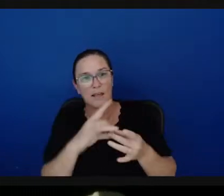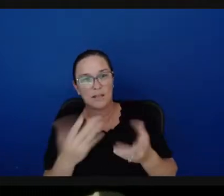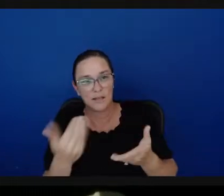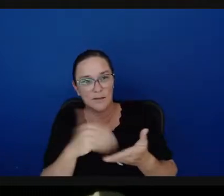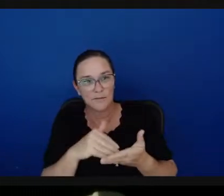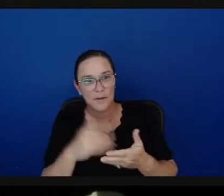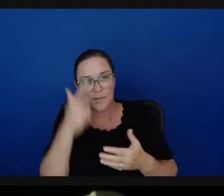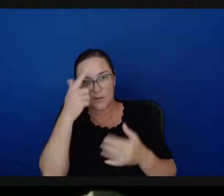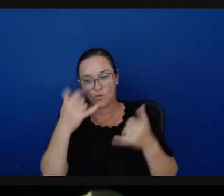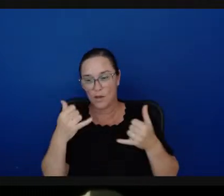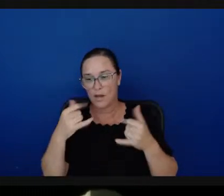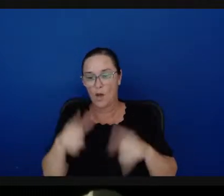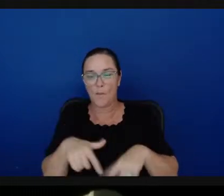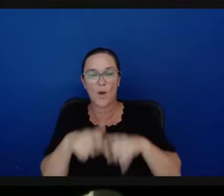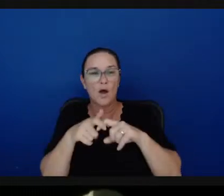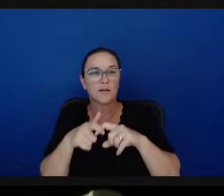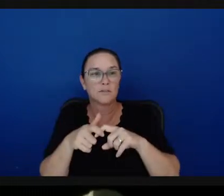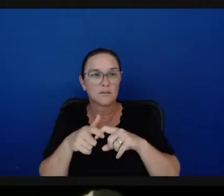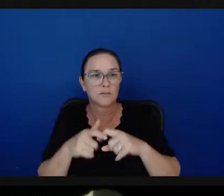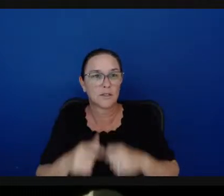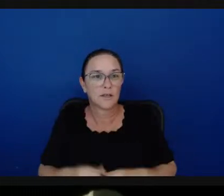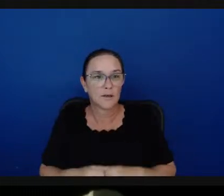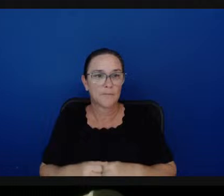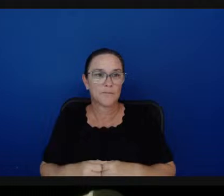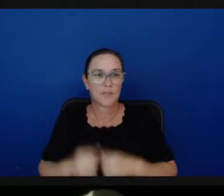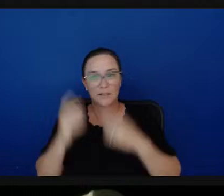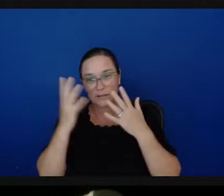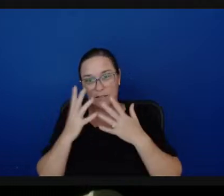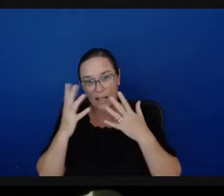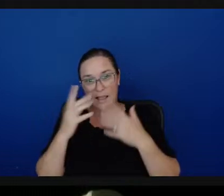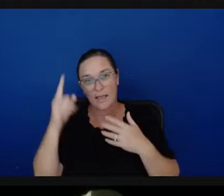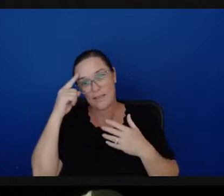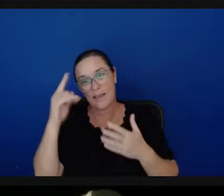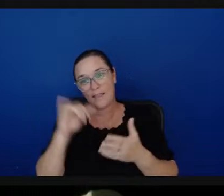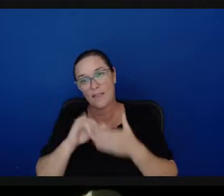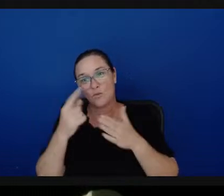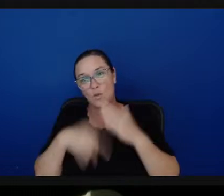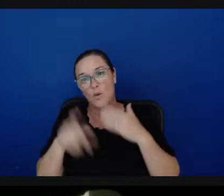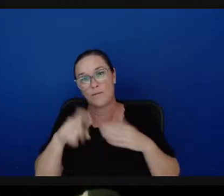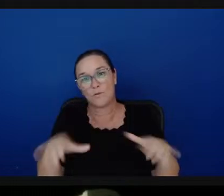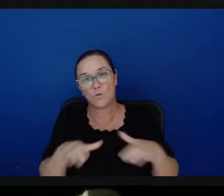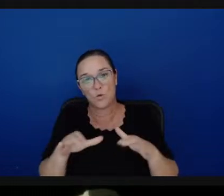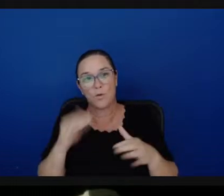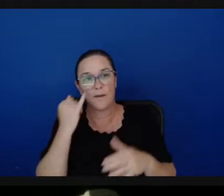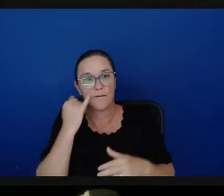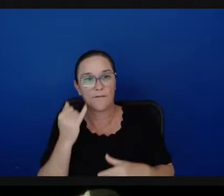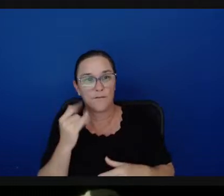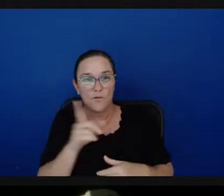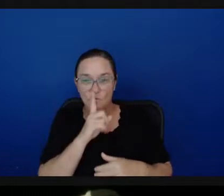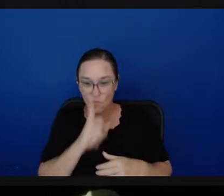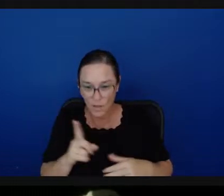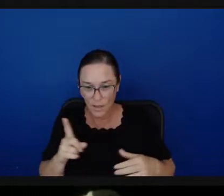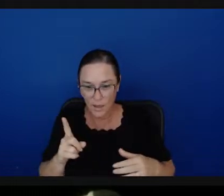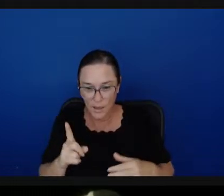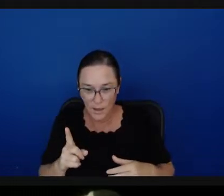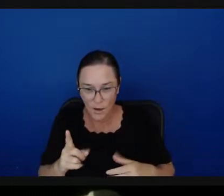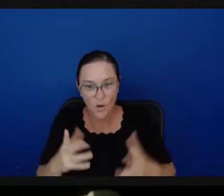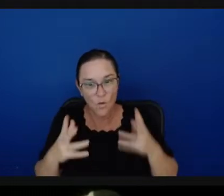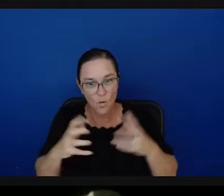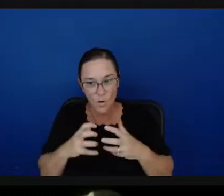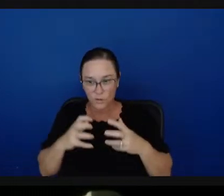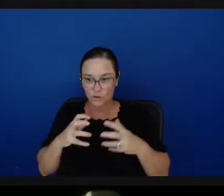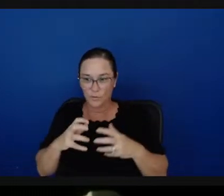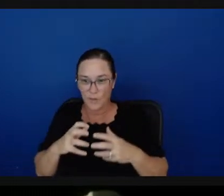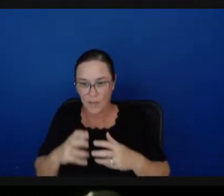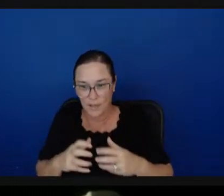pause. And sadly, I think that's what you kind of have to do if you're going to really be proactive, right?